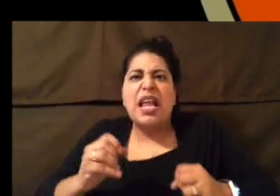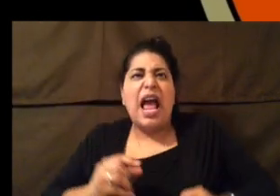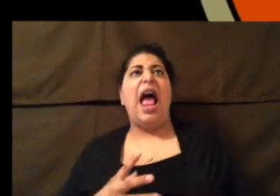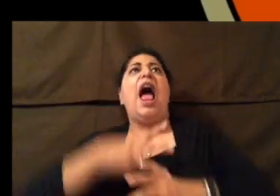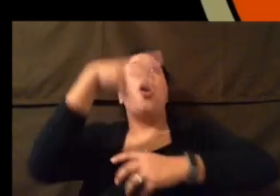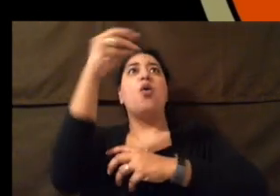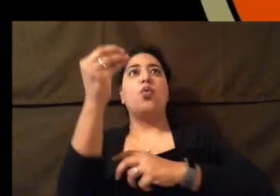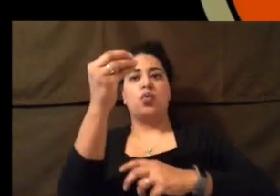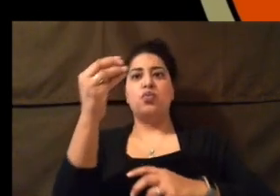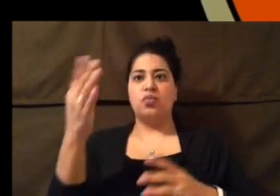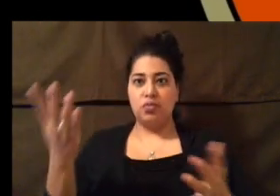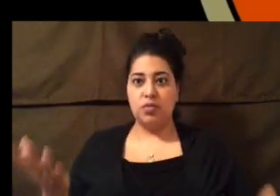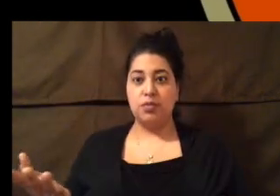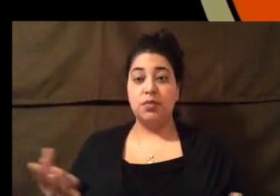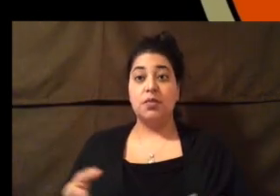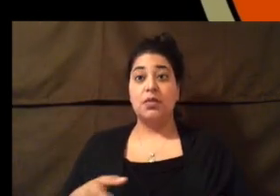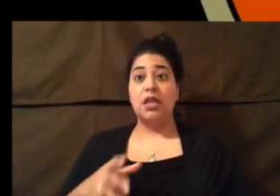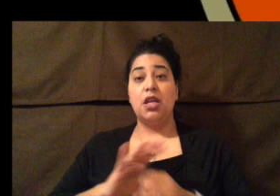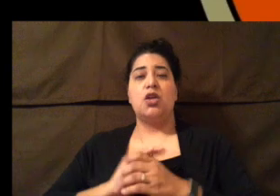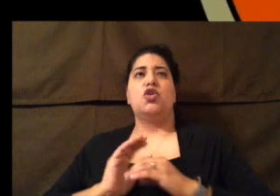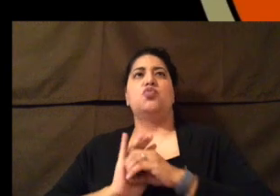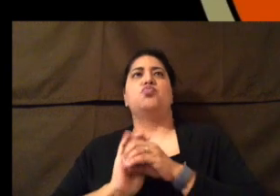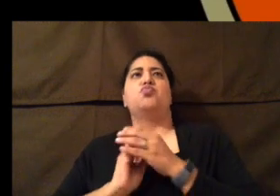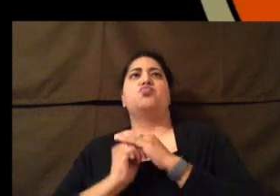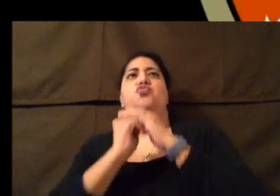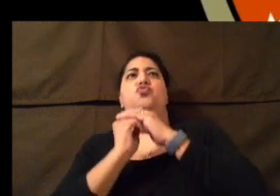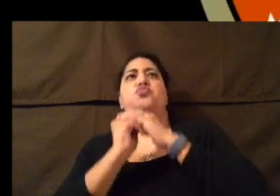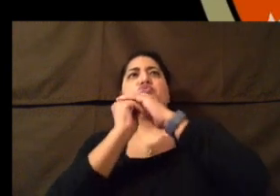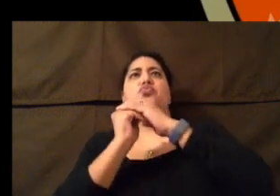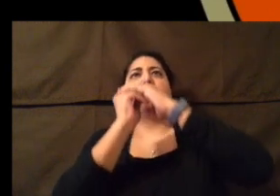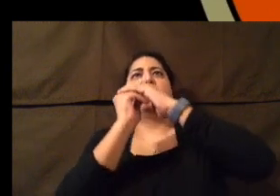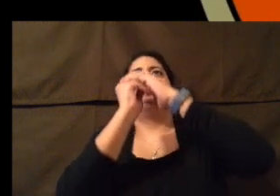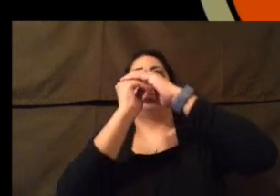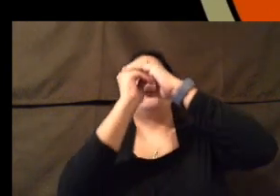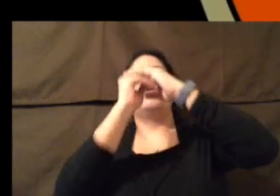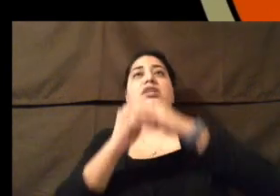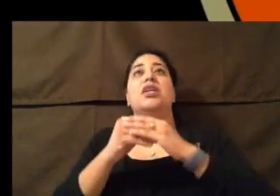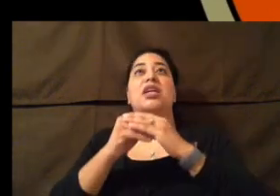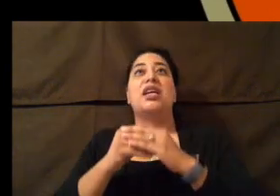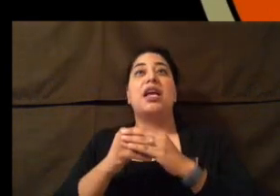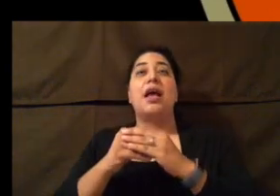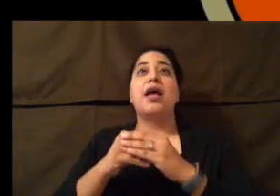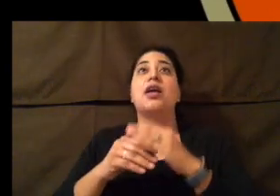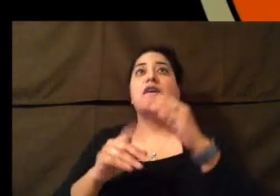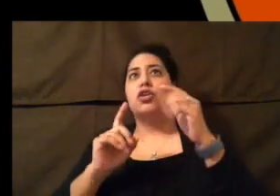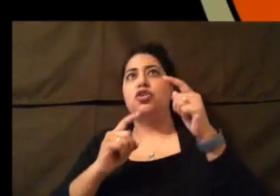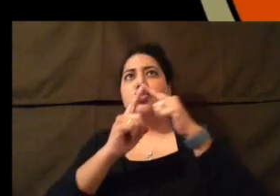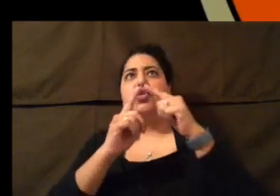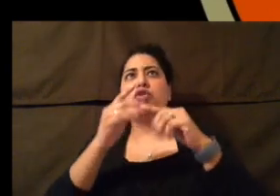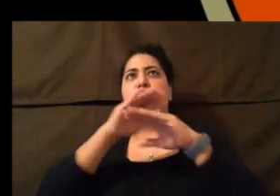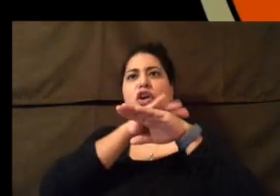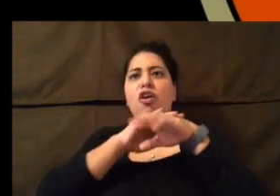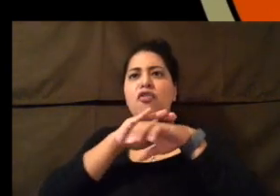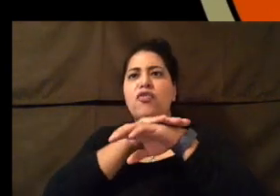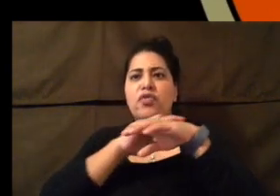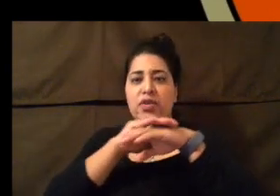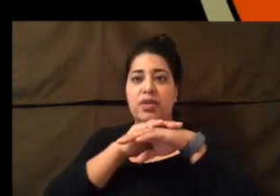to escape like steam inside a boiling kettle. It pushes outward, forcing material in the mantle toward the